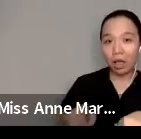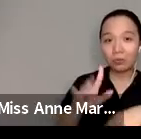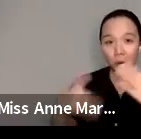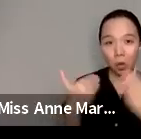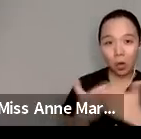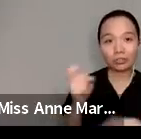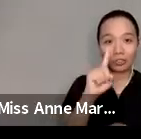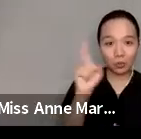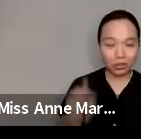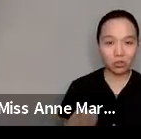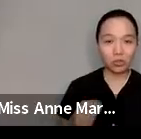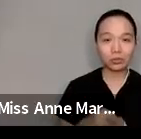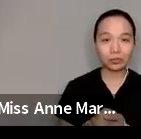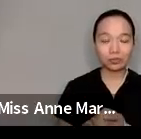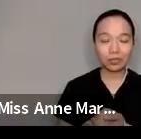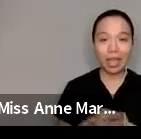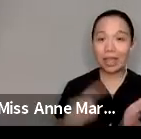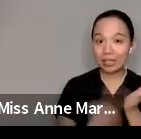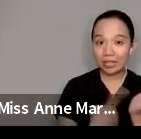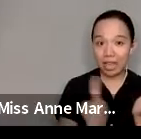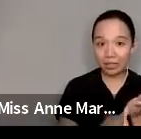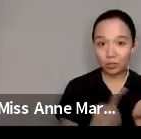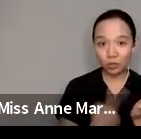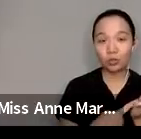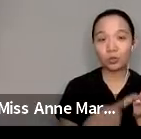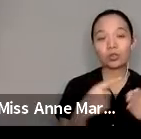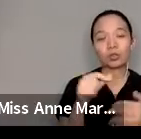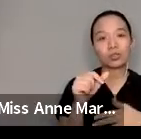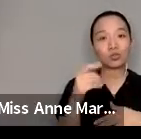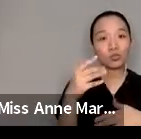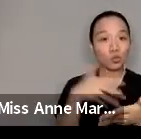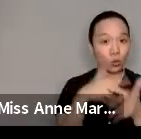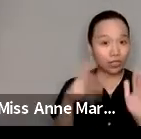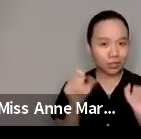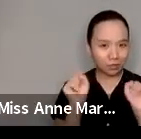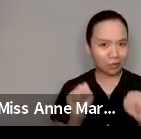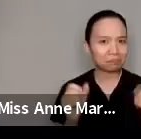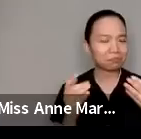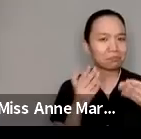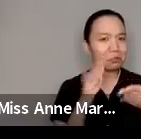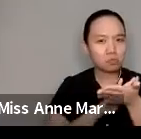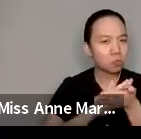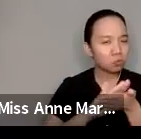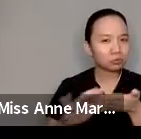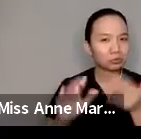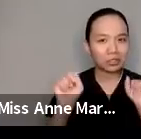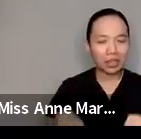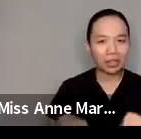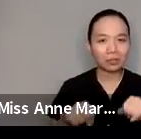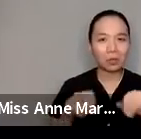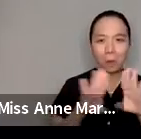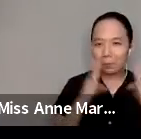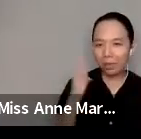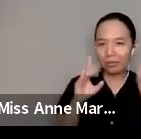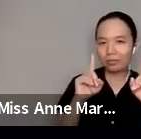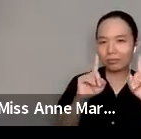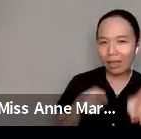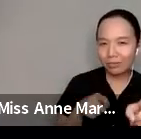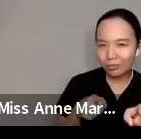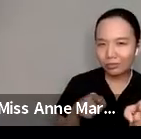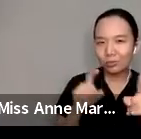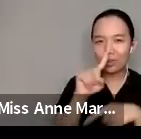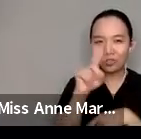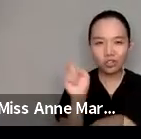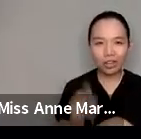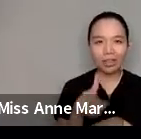questions. Discussion among students also ran smoothly. They often asked and answered questions and